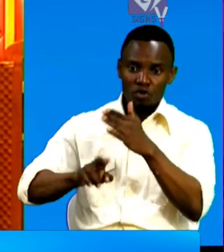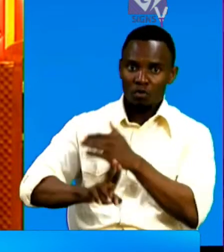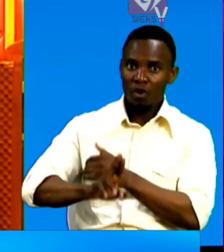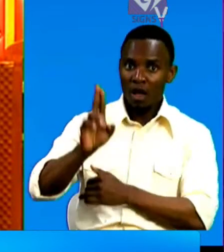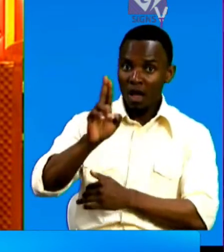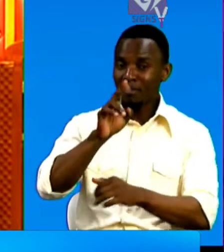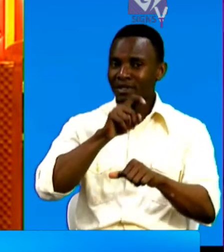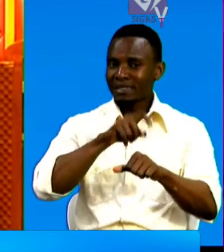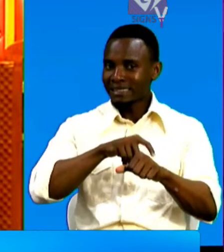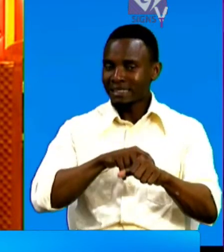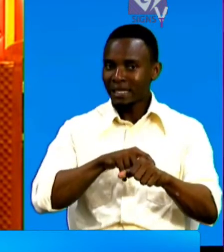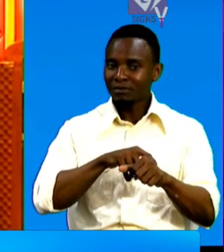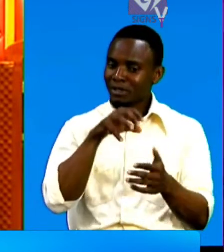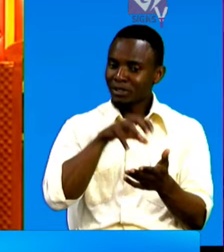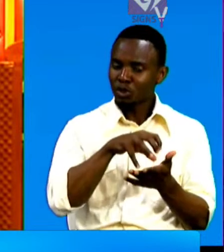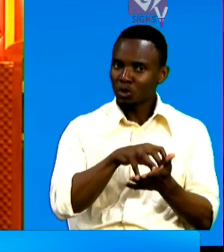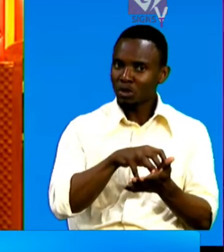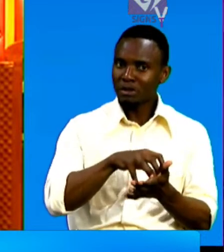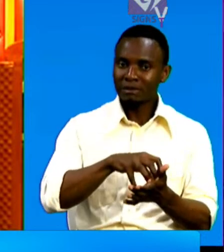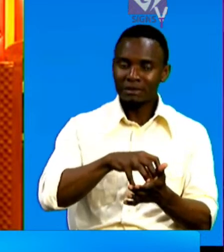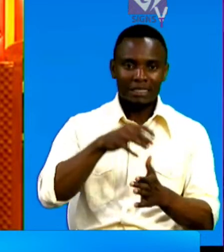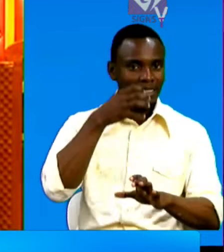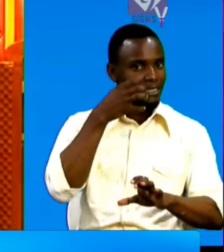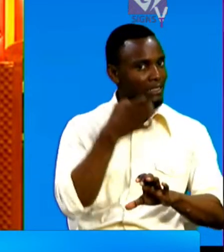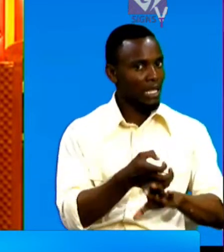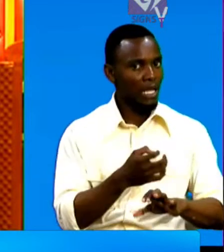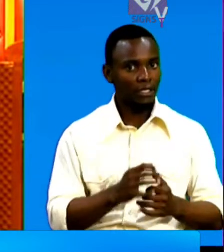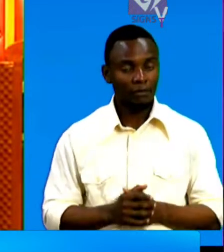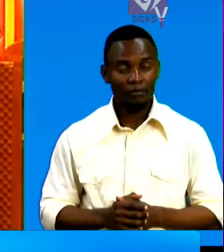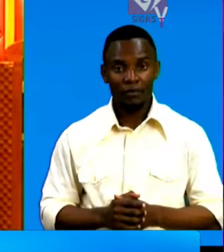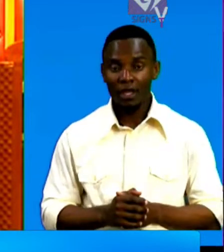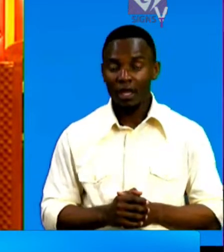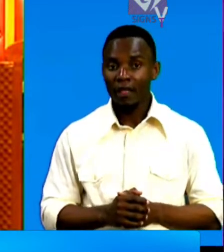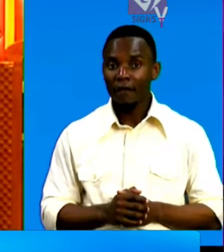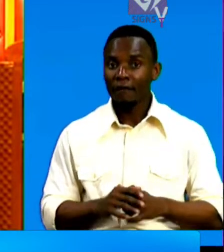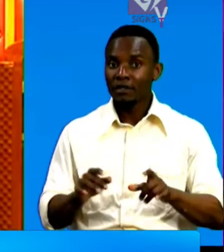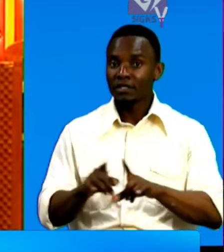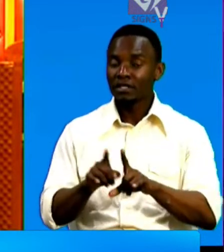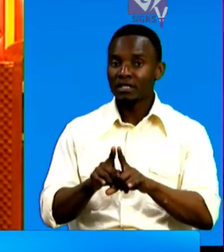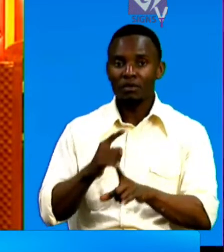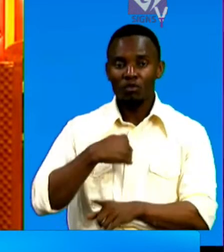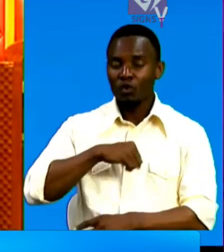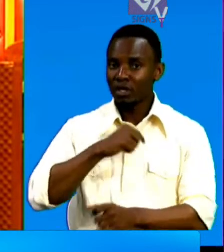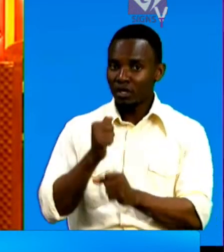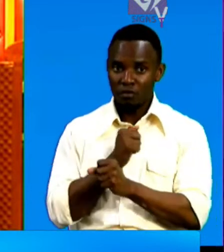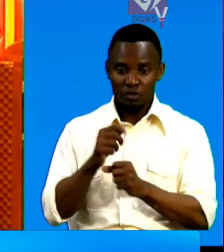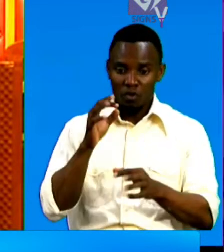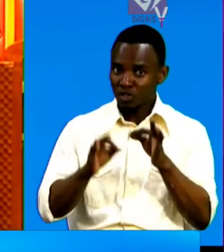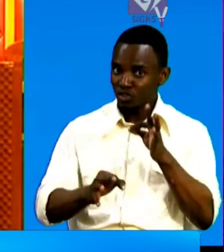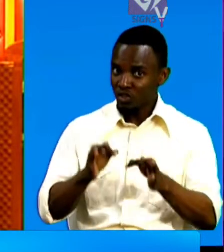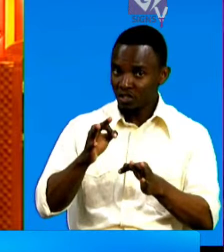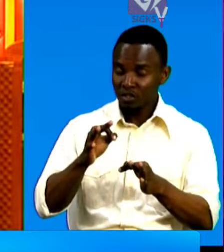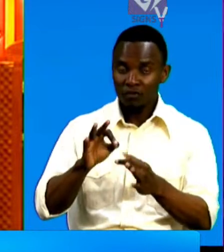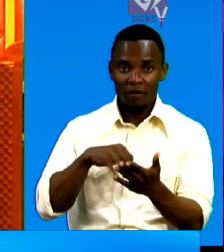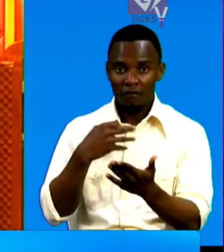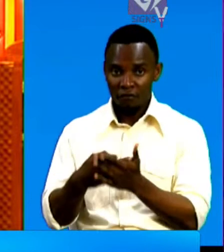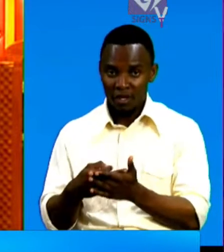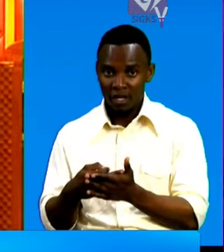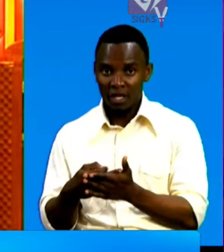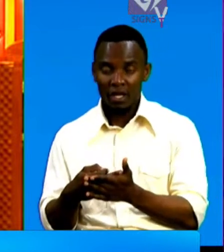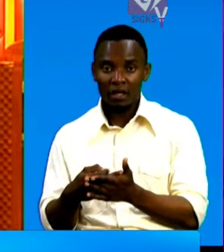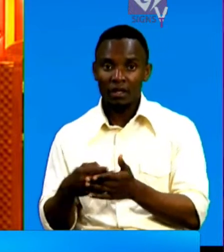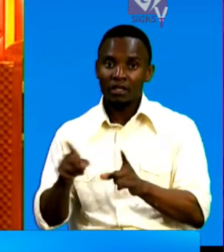difficult circumstances, not to excuse failure or to justify inability or omission